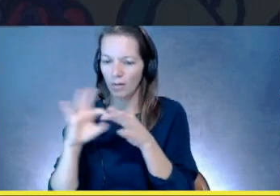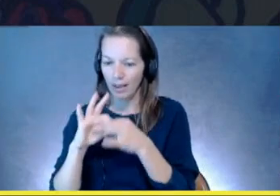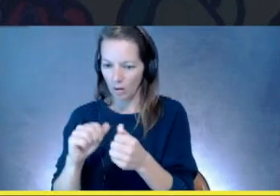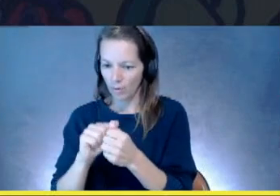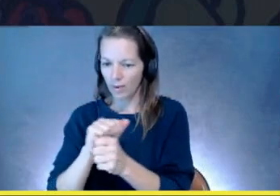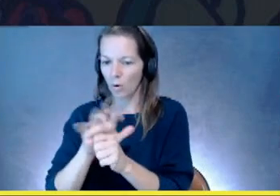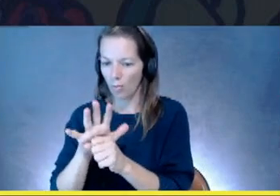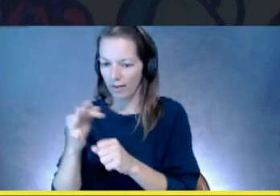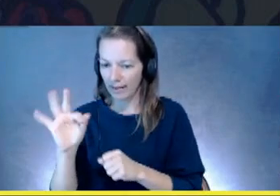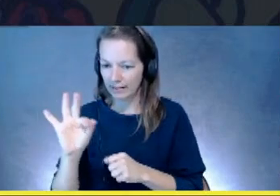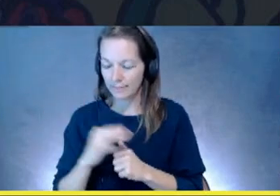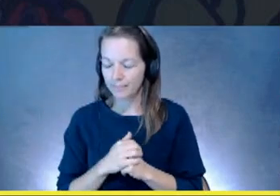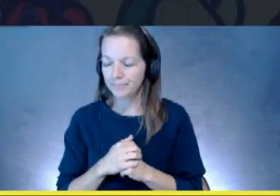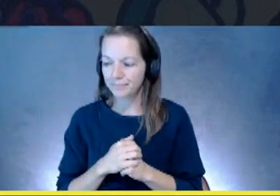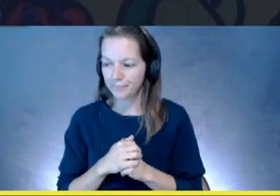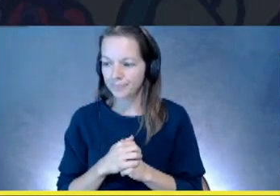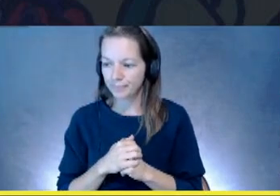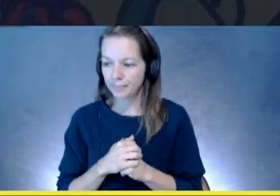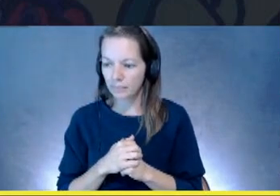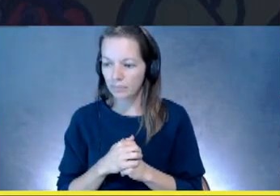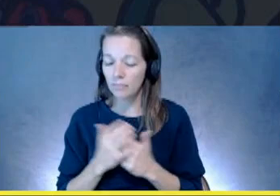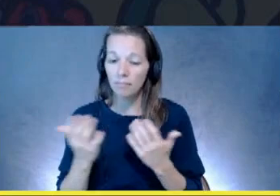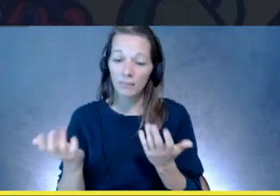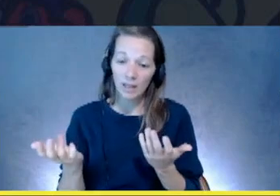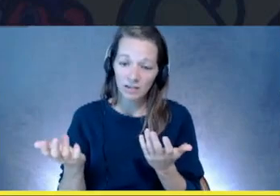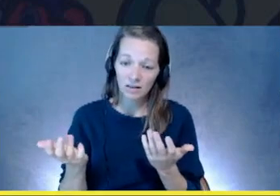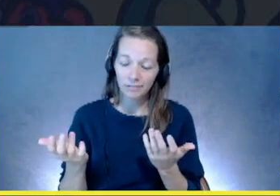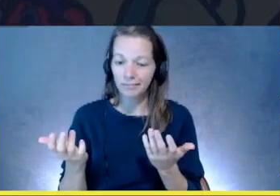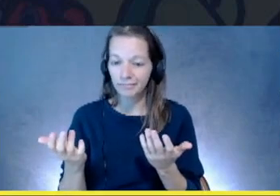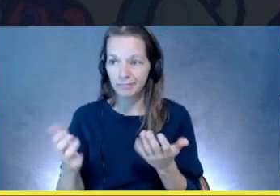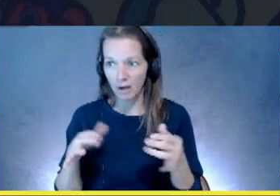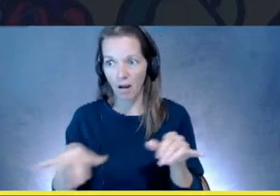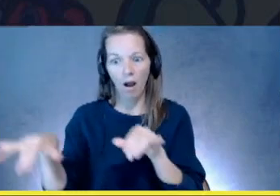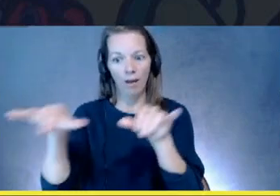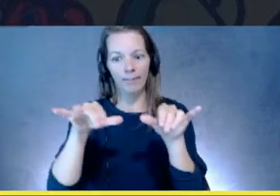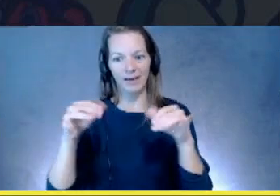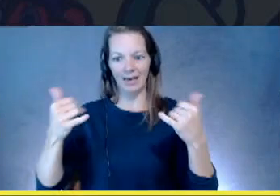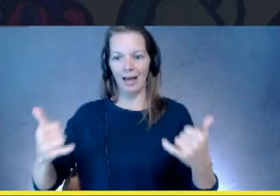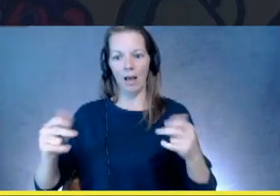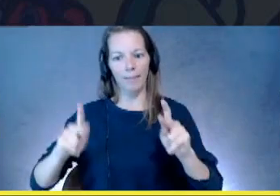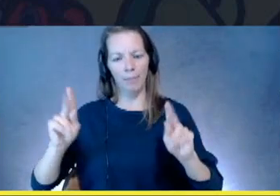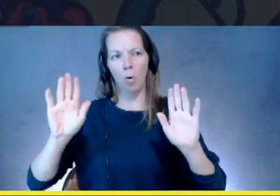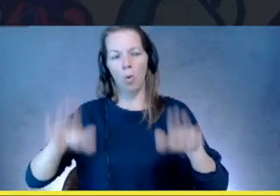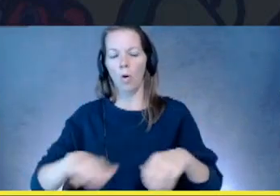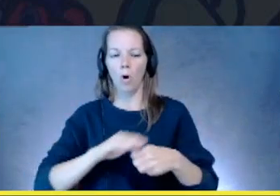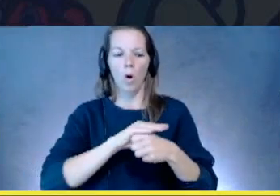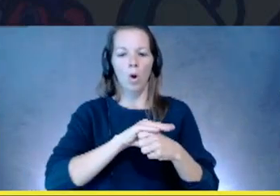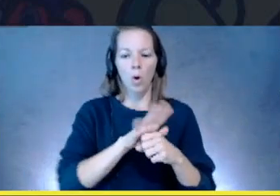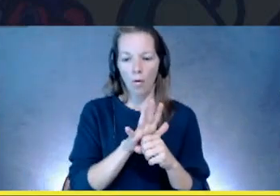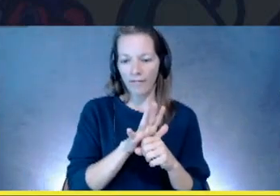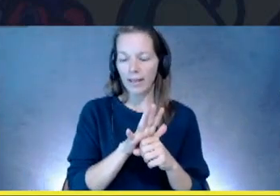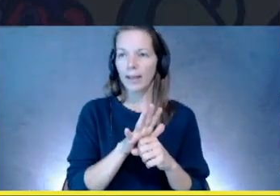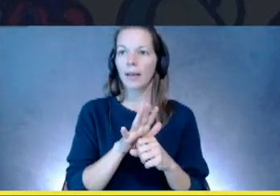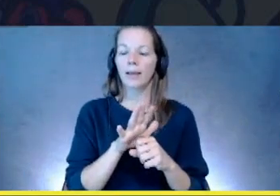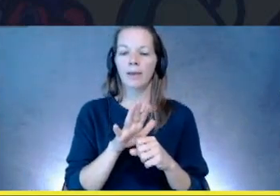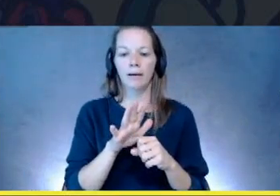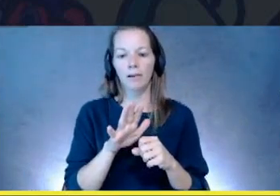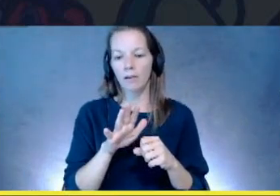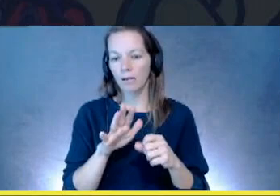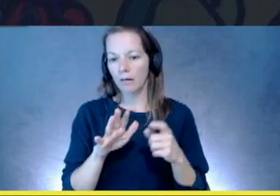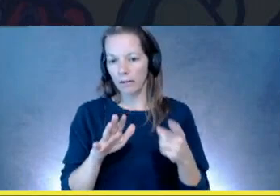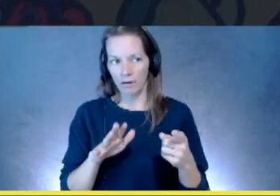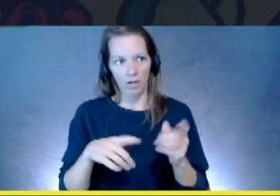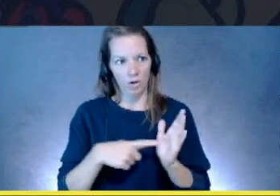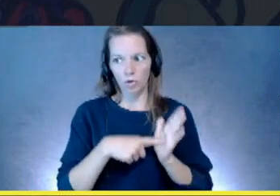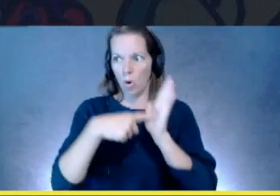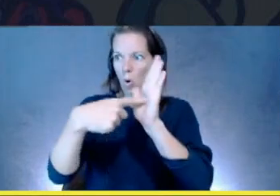COVID-19, and you know, it is sort of a commonplace now for people to say that COVID-19 lay bare the inequities in our health system,